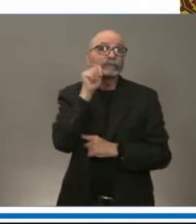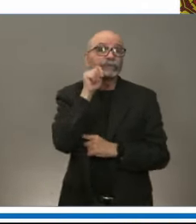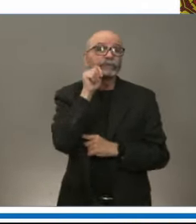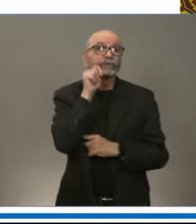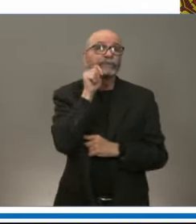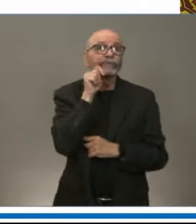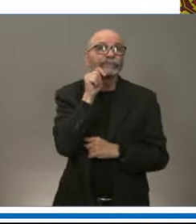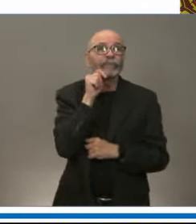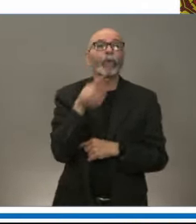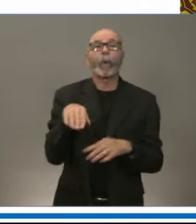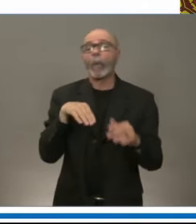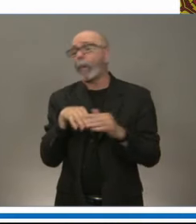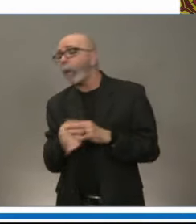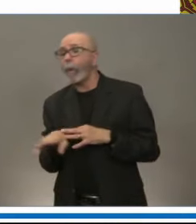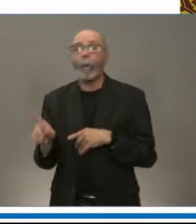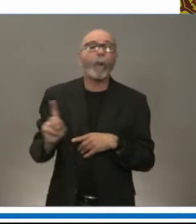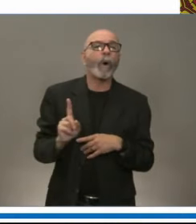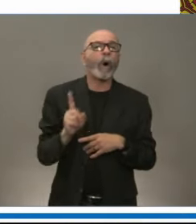had teenagers.